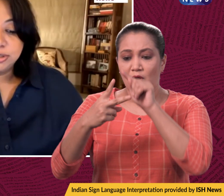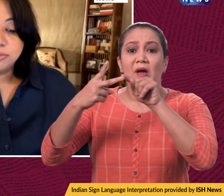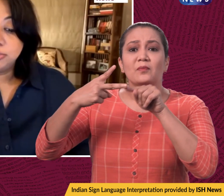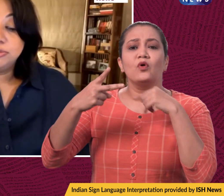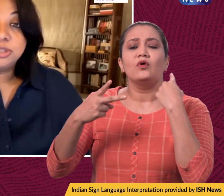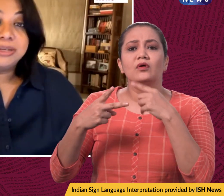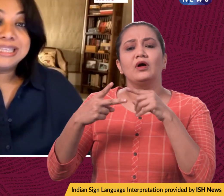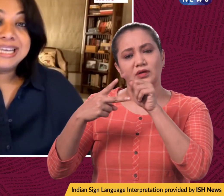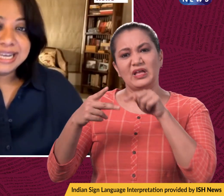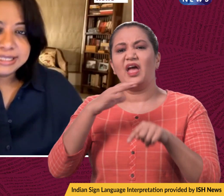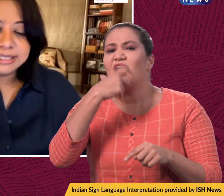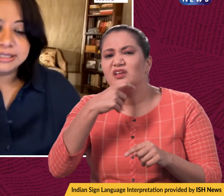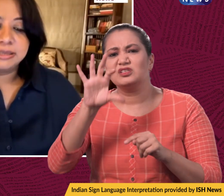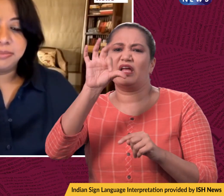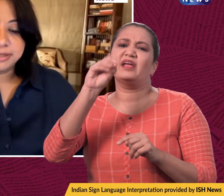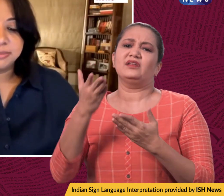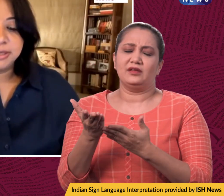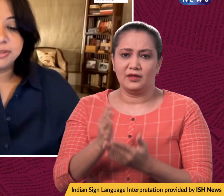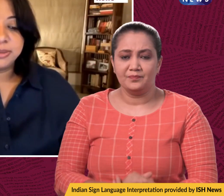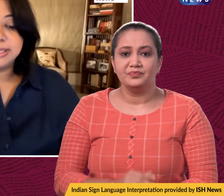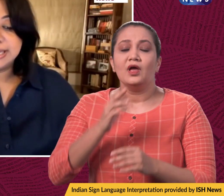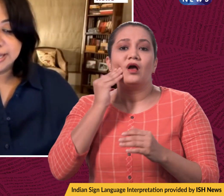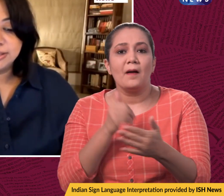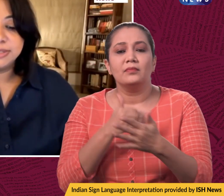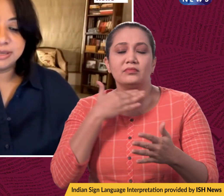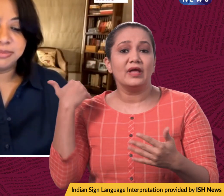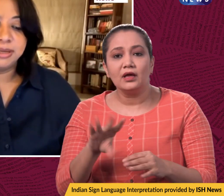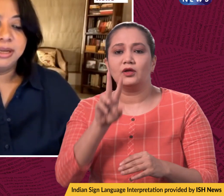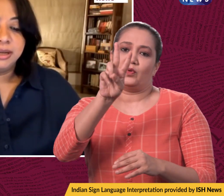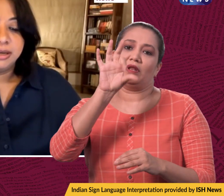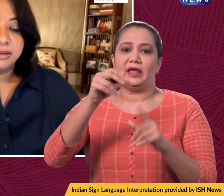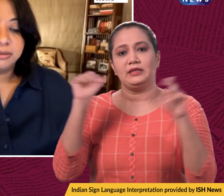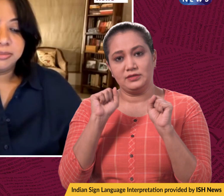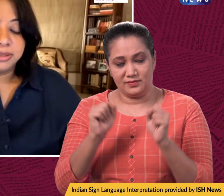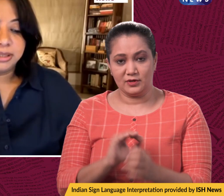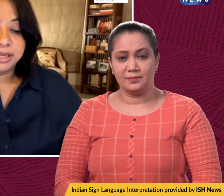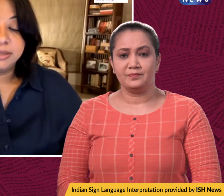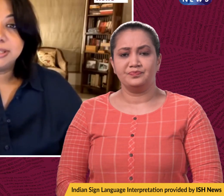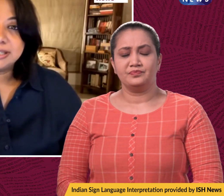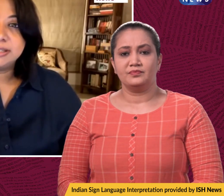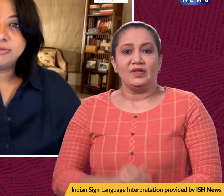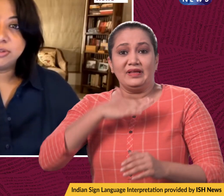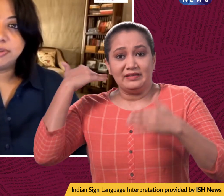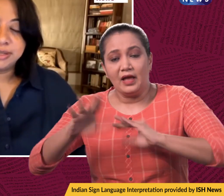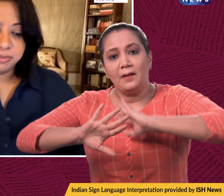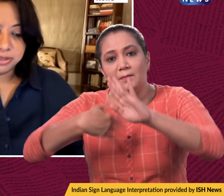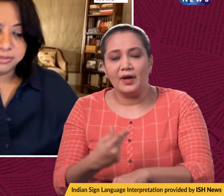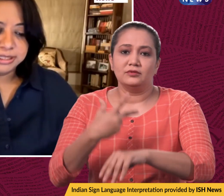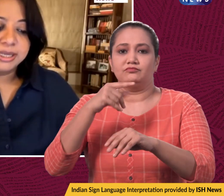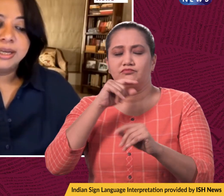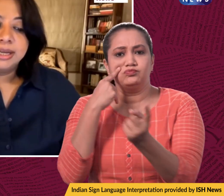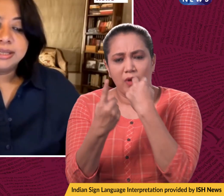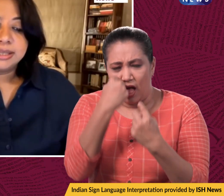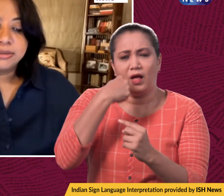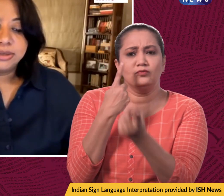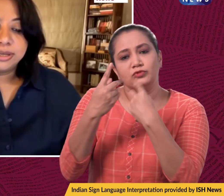The patients, both of which were in their 90s, passed away on the 29th of December. And they were tested for the variant